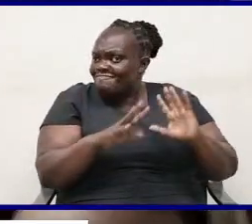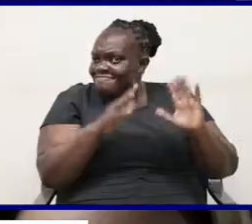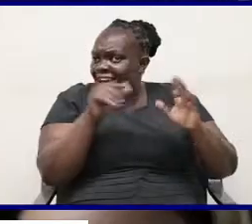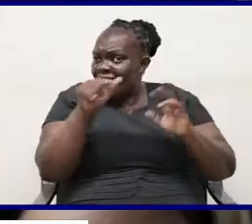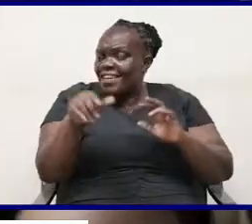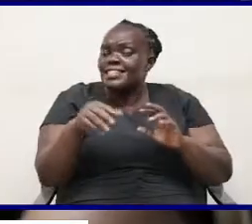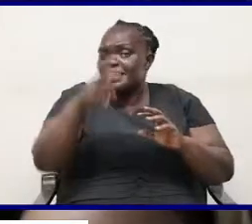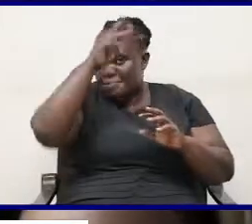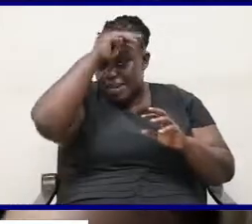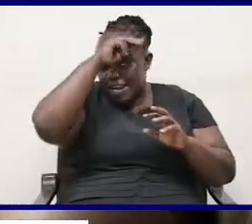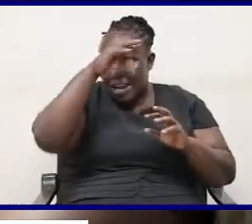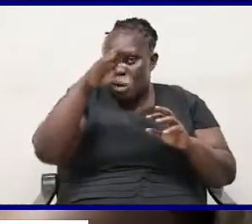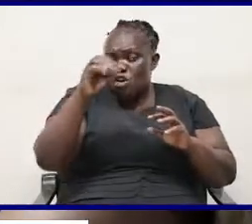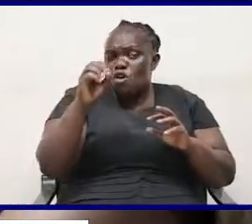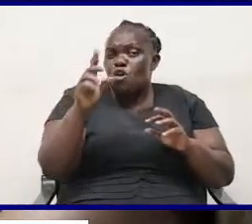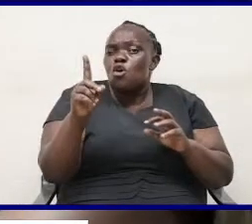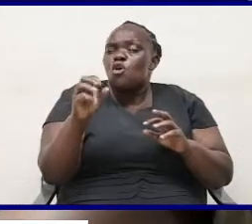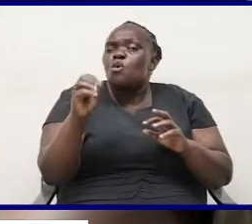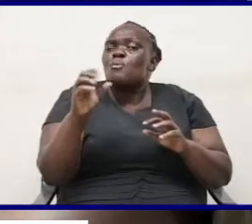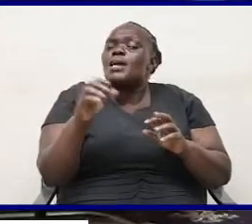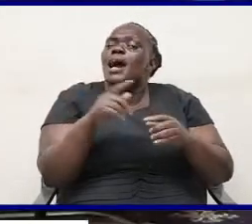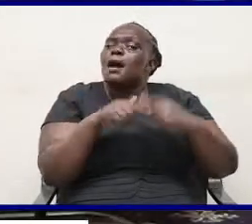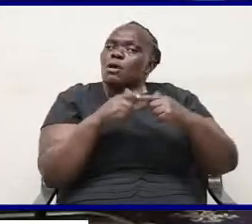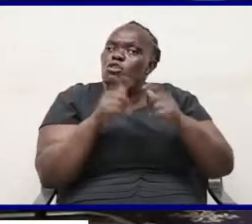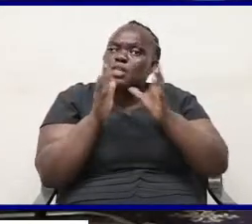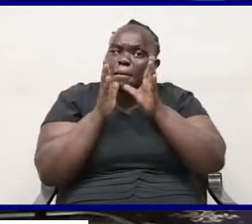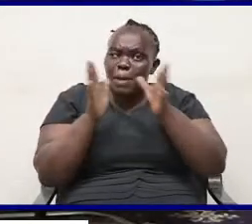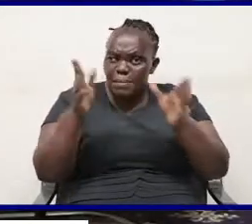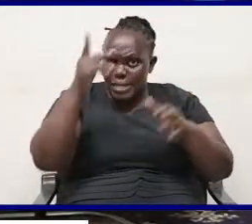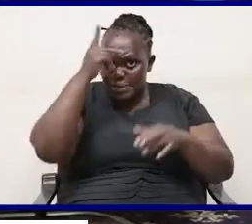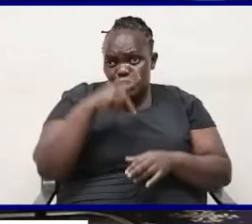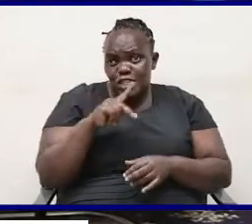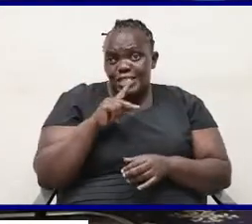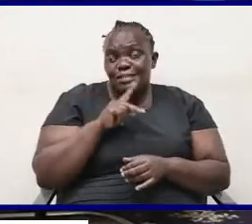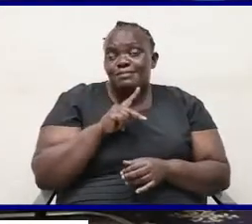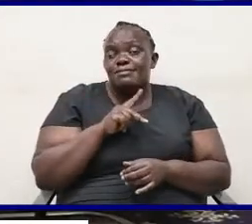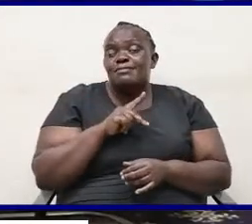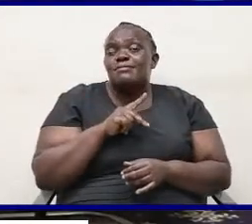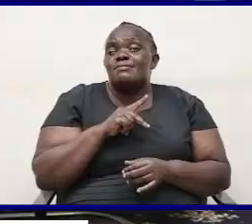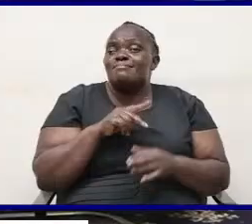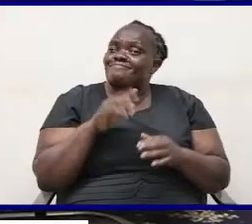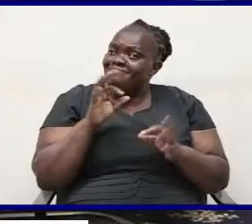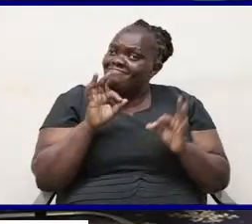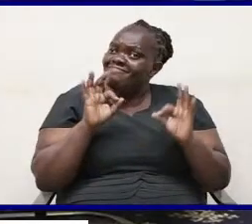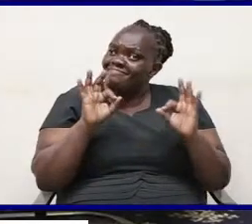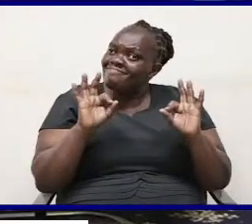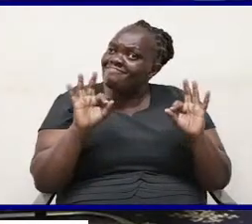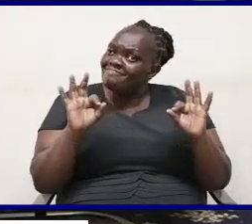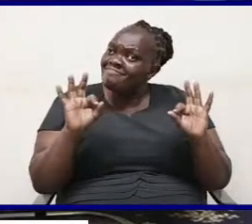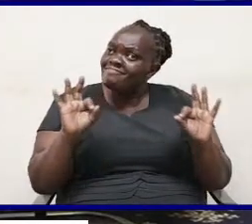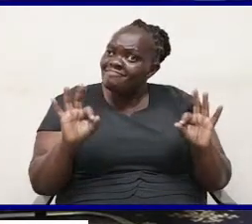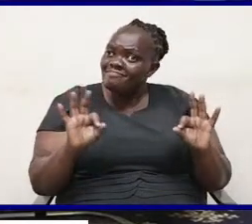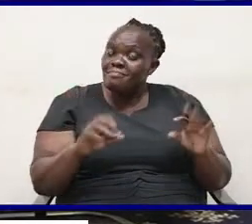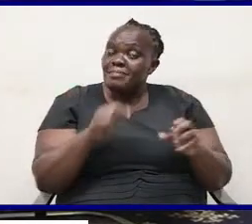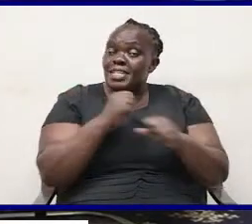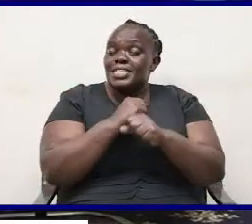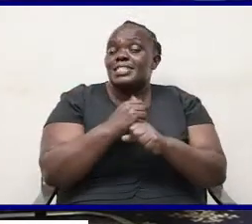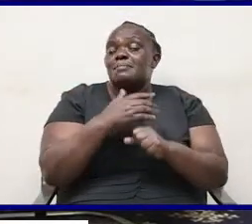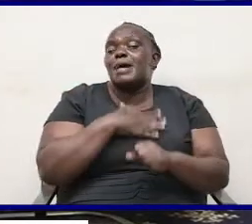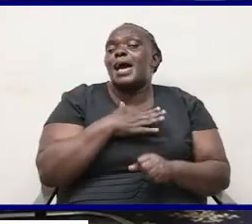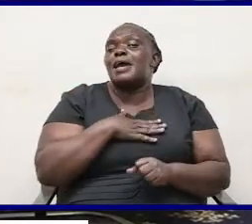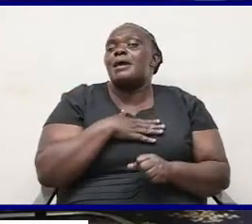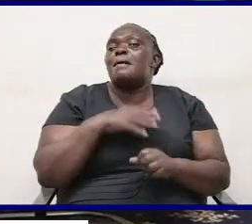This master's in Columbia was about what? It was about public policy. Oh, wow. Yeah. Amazing. Yeah. Amazing. So I did